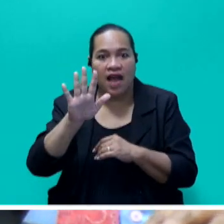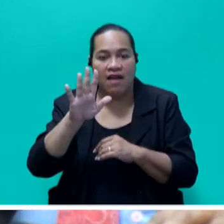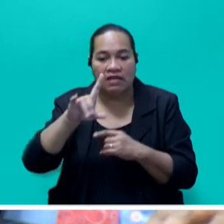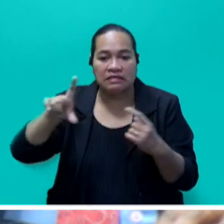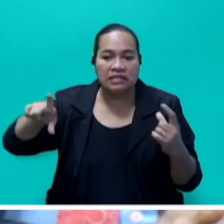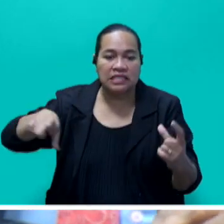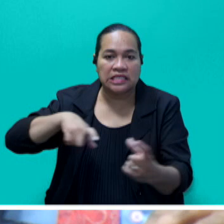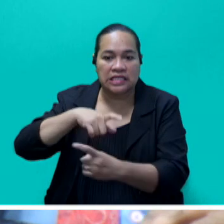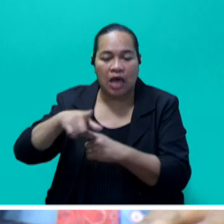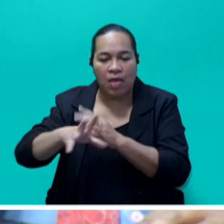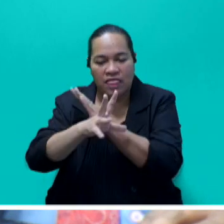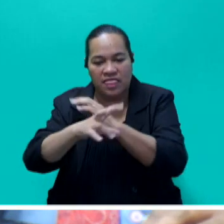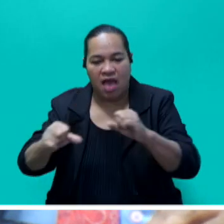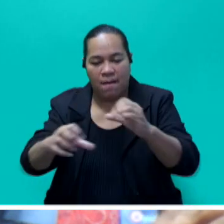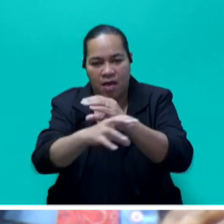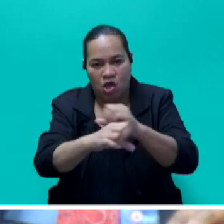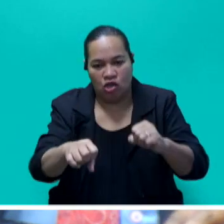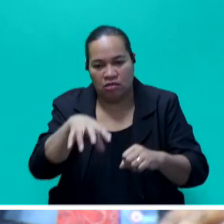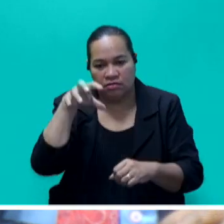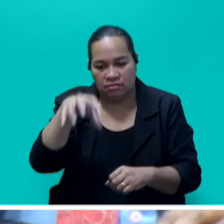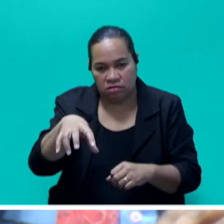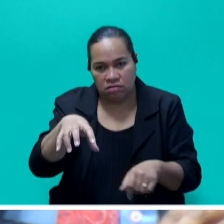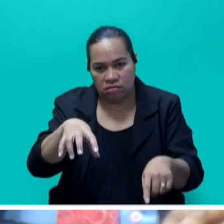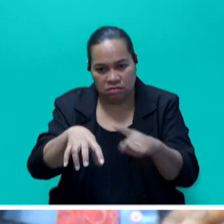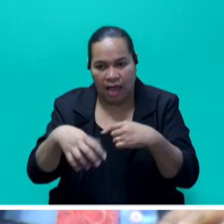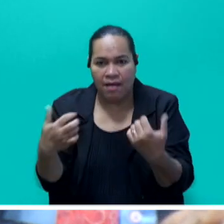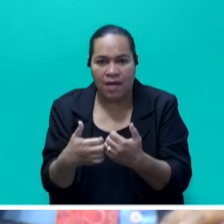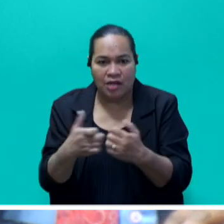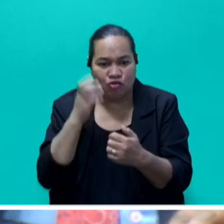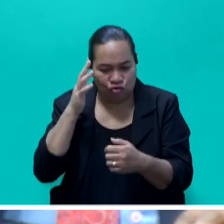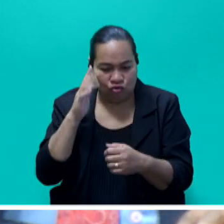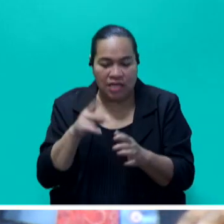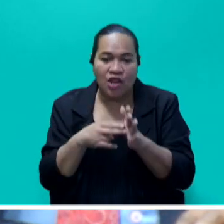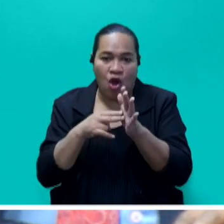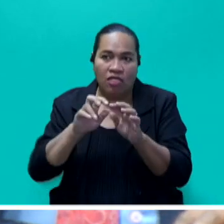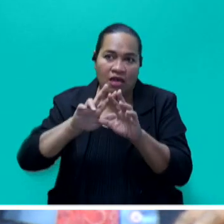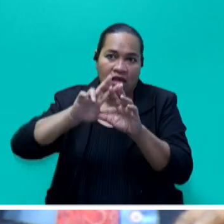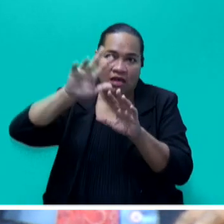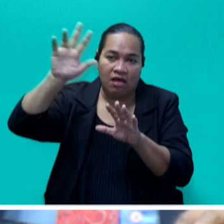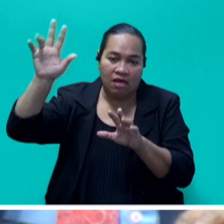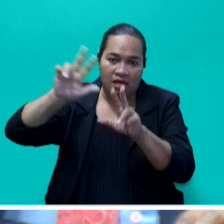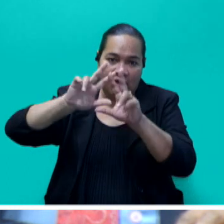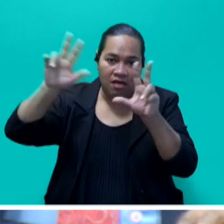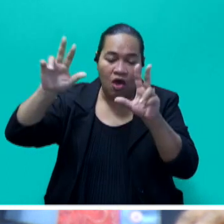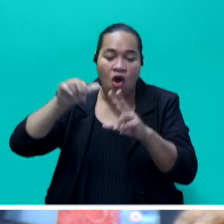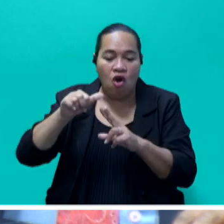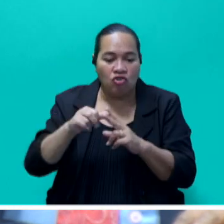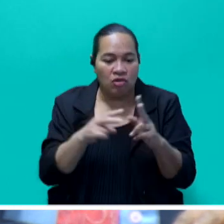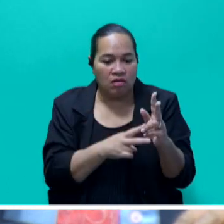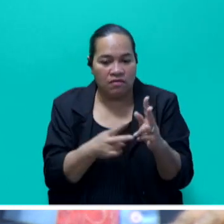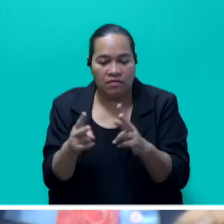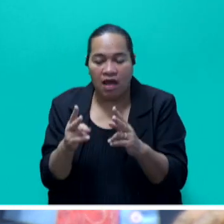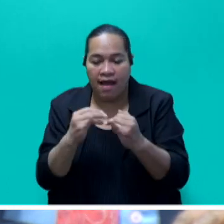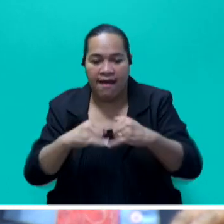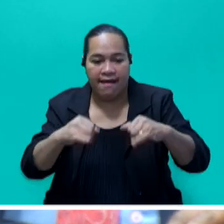caused significant damages to a lot of schools in the Northern Division and in maritime